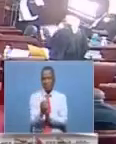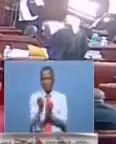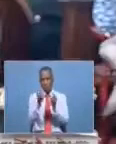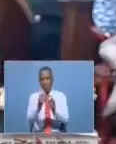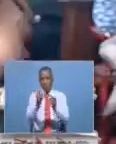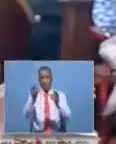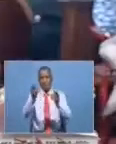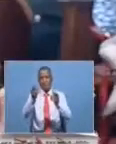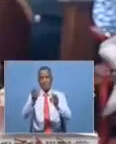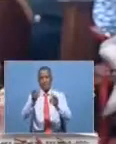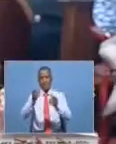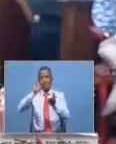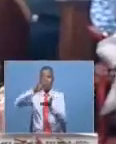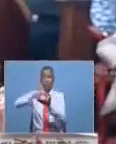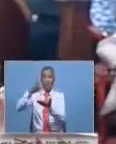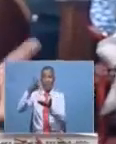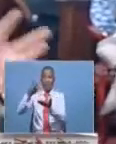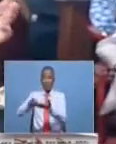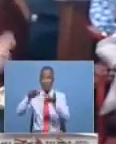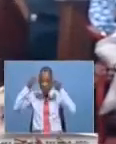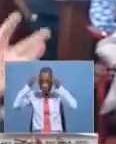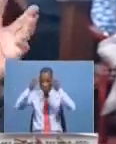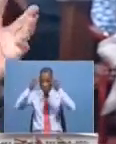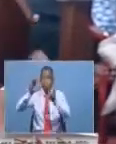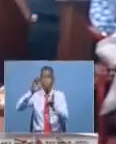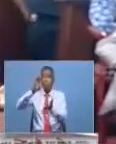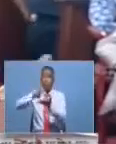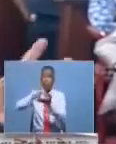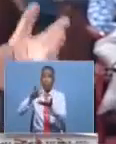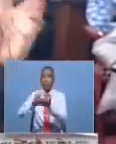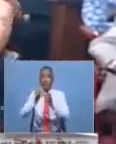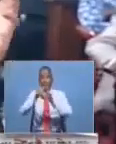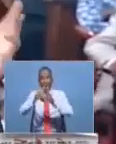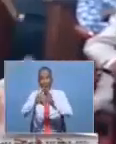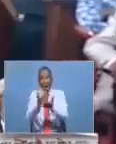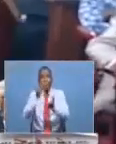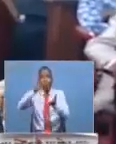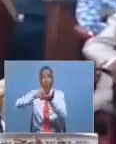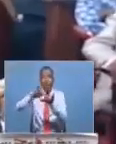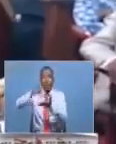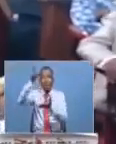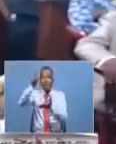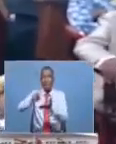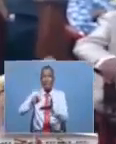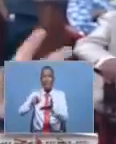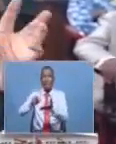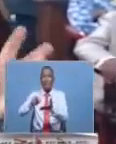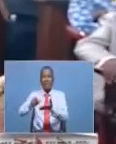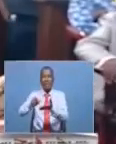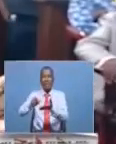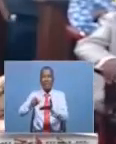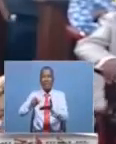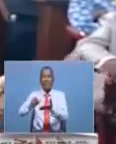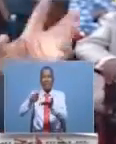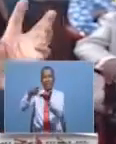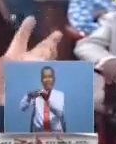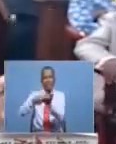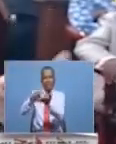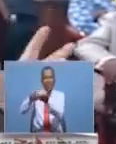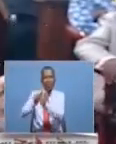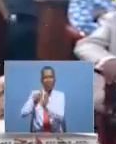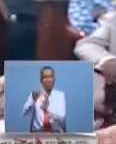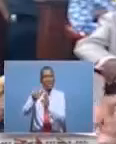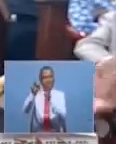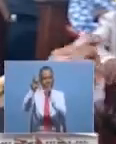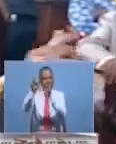a witness and how a witness should be treated, I'm saying that in respect of